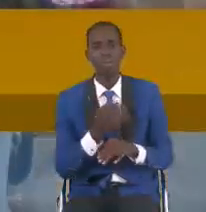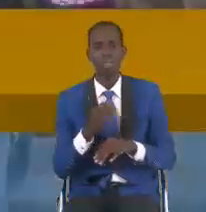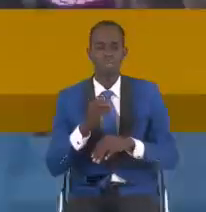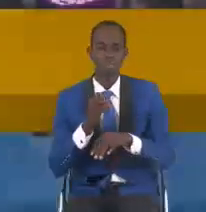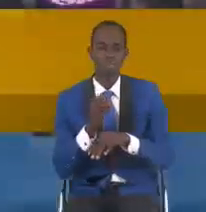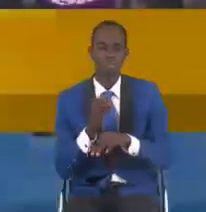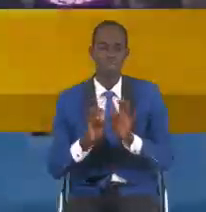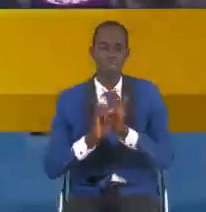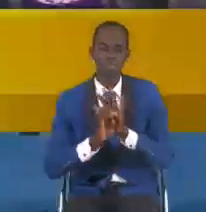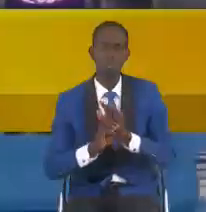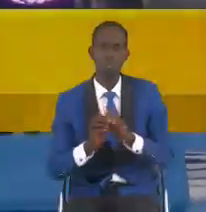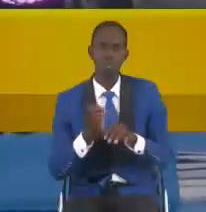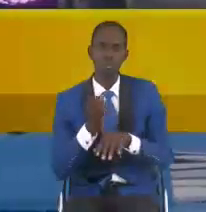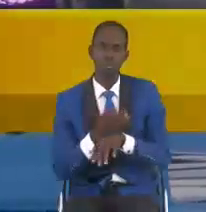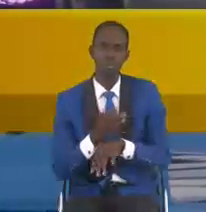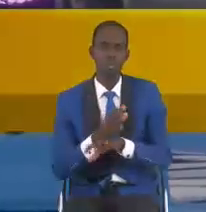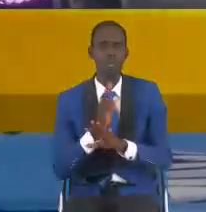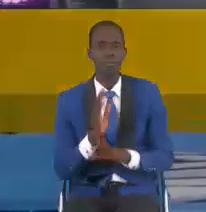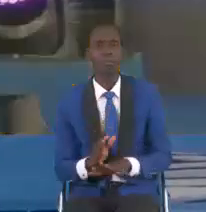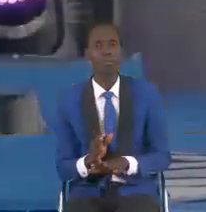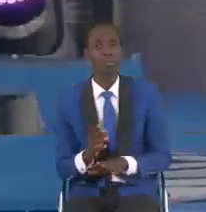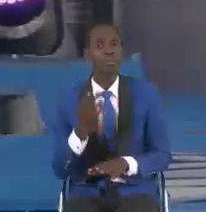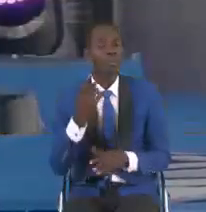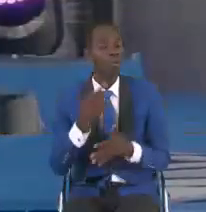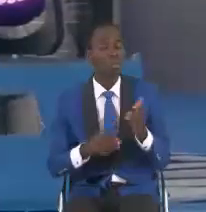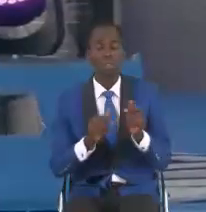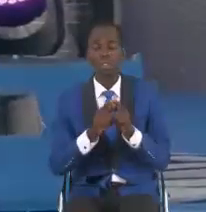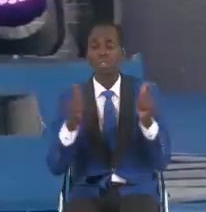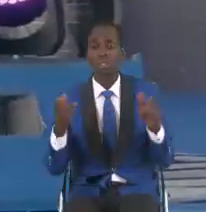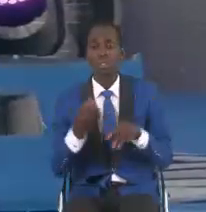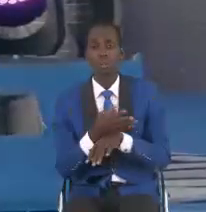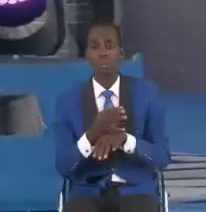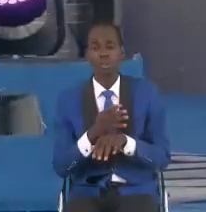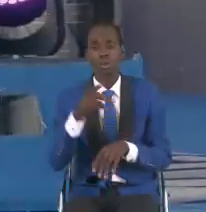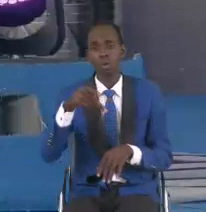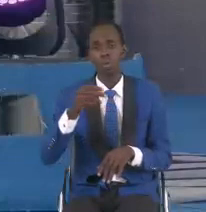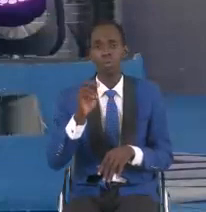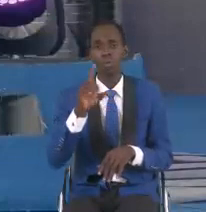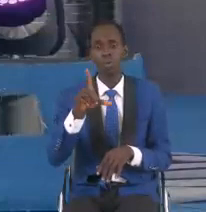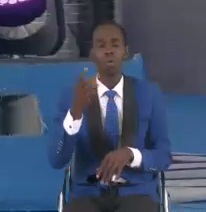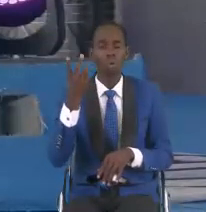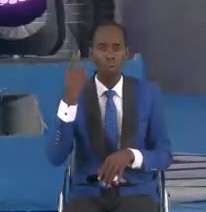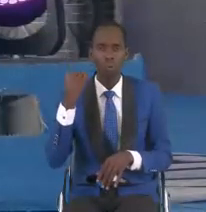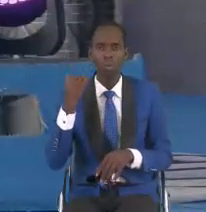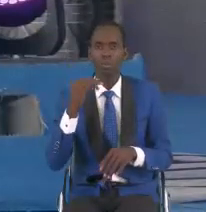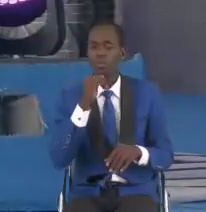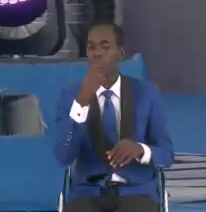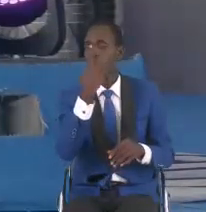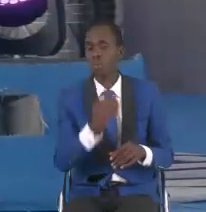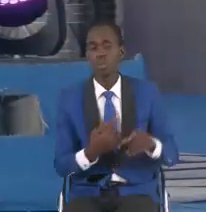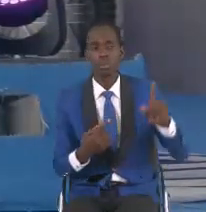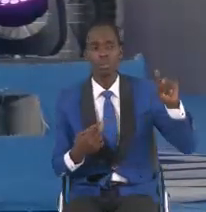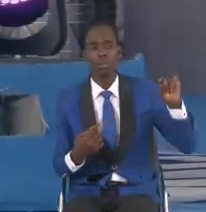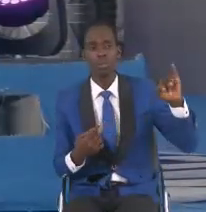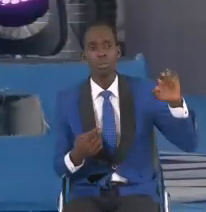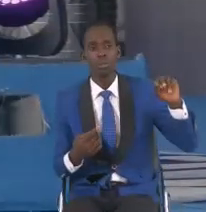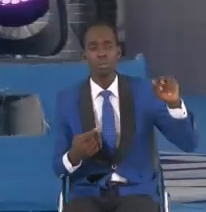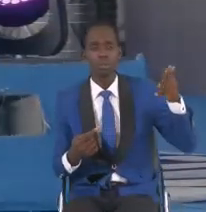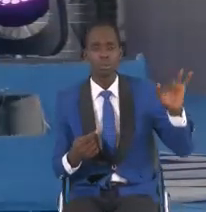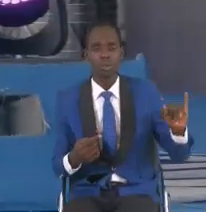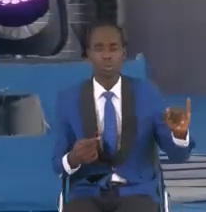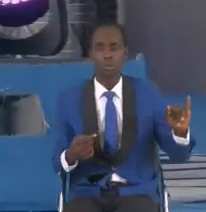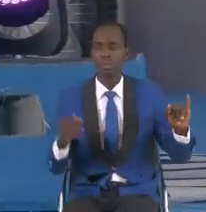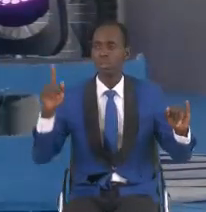mentor Paul the Apostle was, not only to Timothy, to Titus, to Tychicus, to